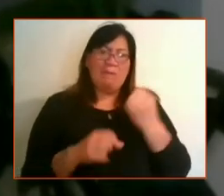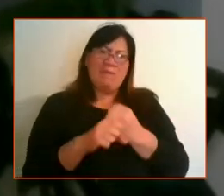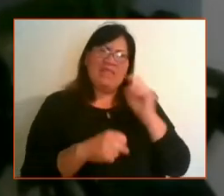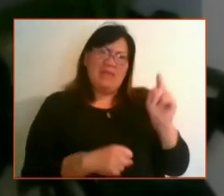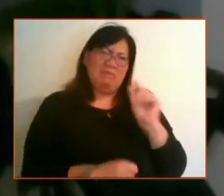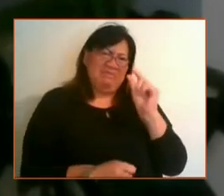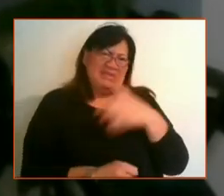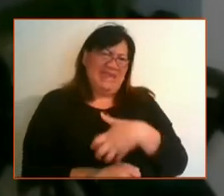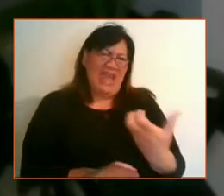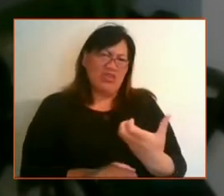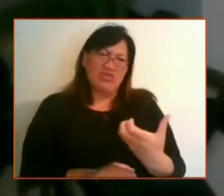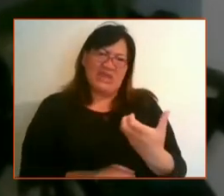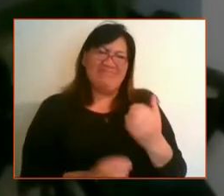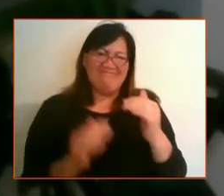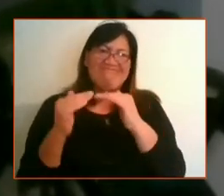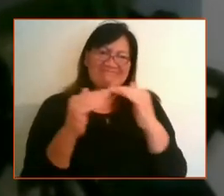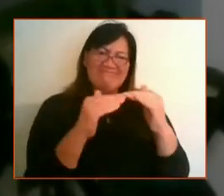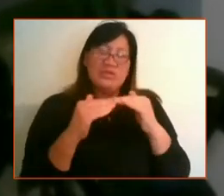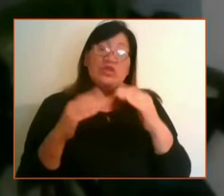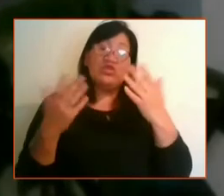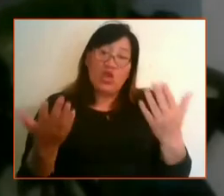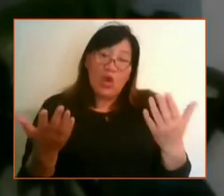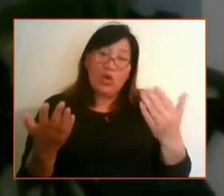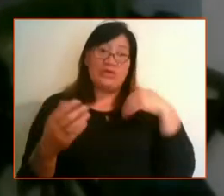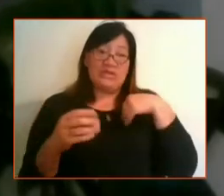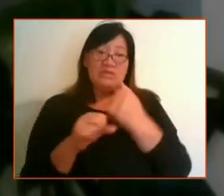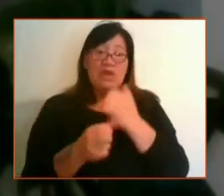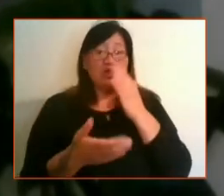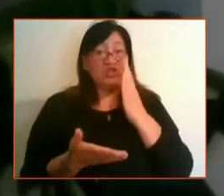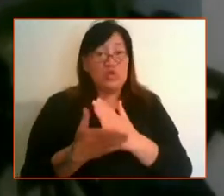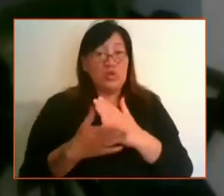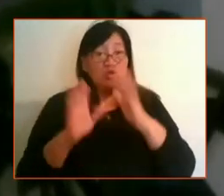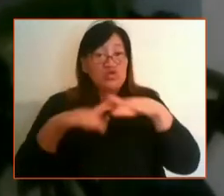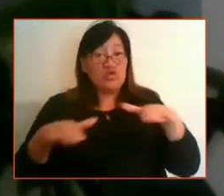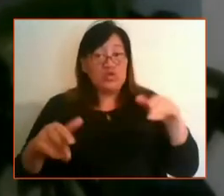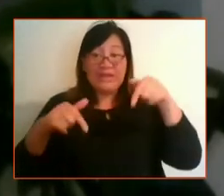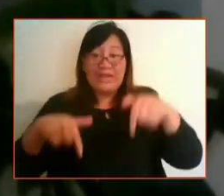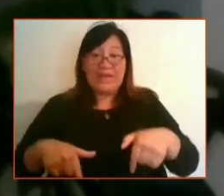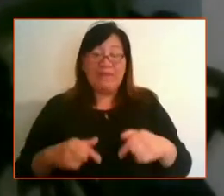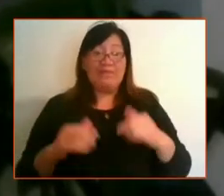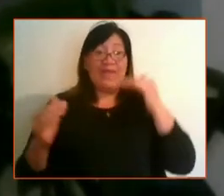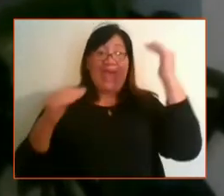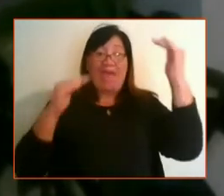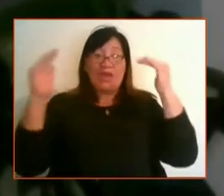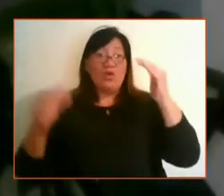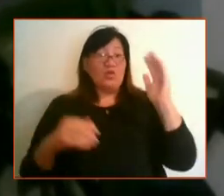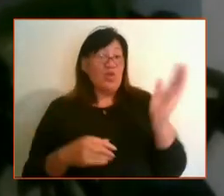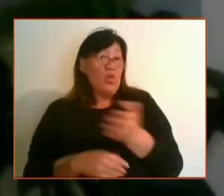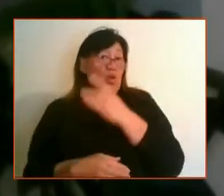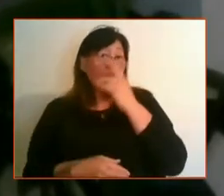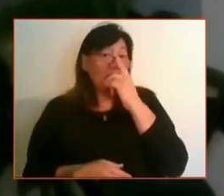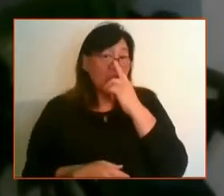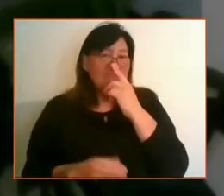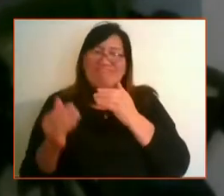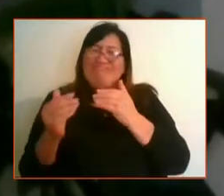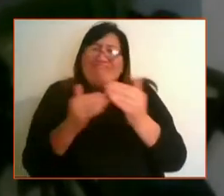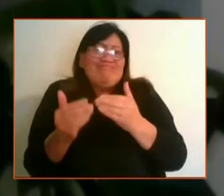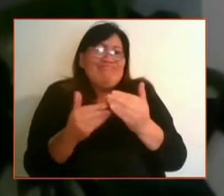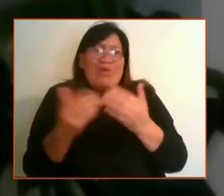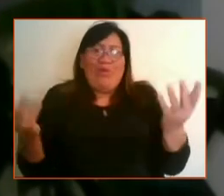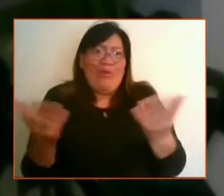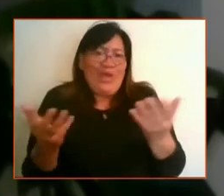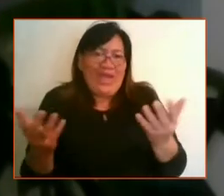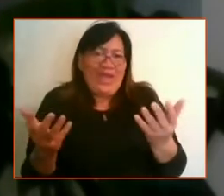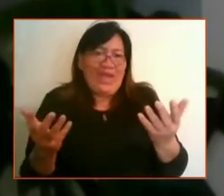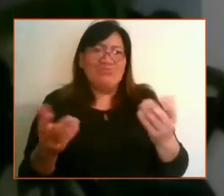angry. So I think that we need to make sure that kids in this country, that adults, that all people in this country, regardless of wherever they are